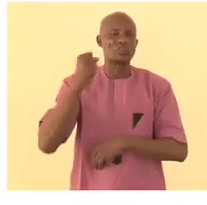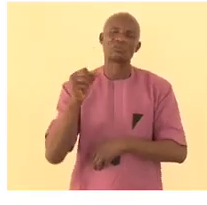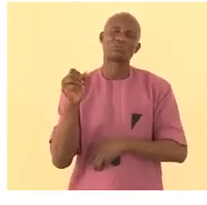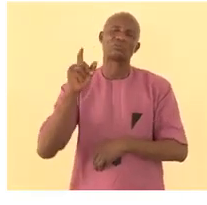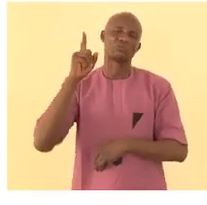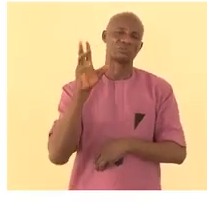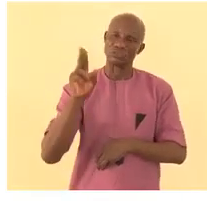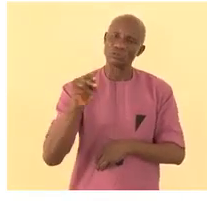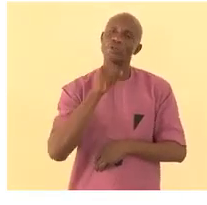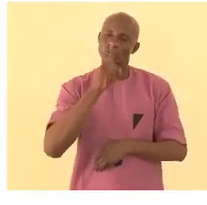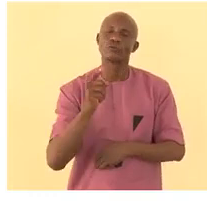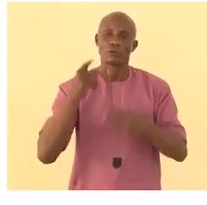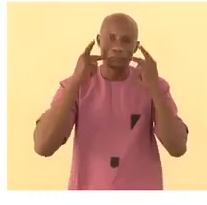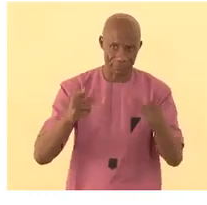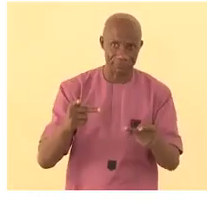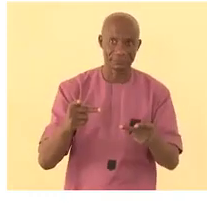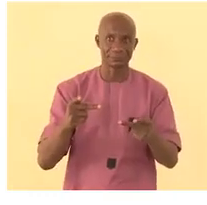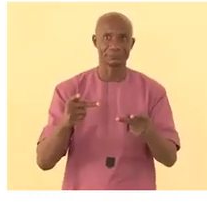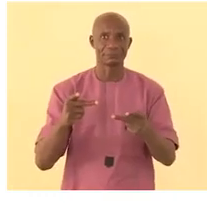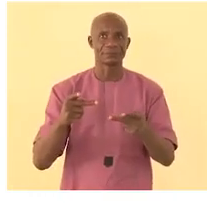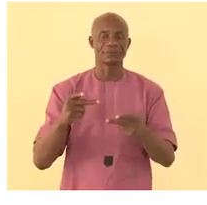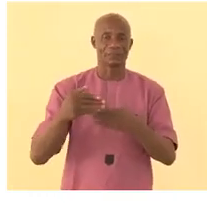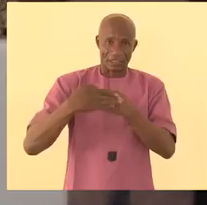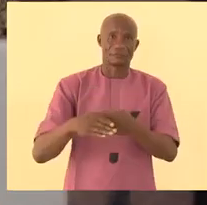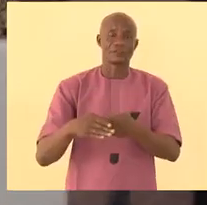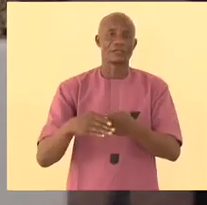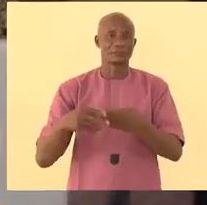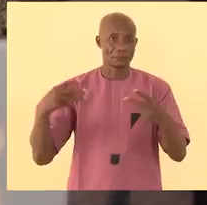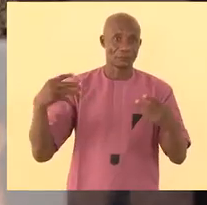peace, despite the cessation of hostilities.